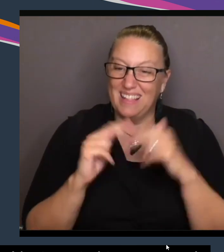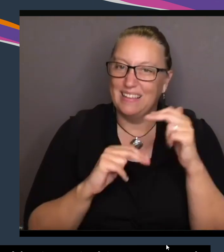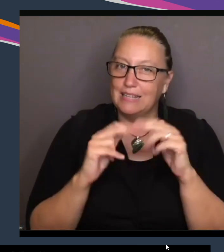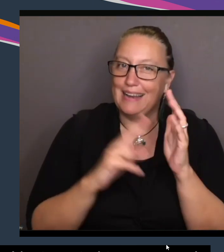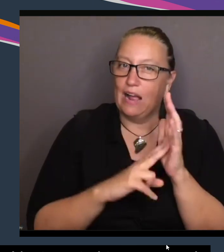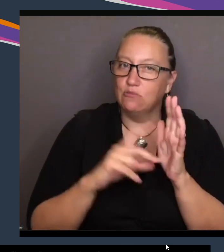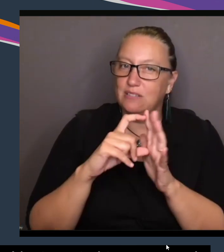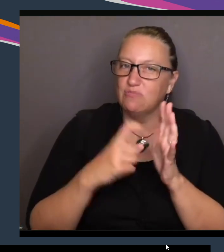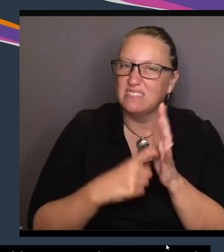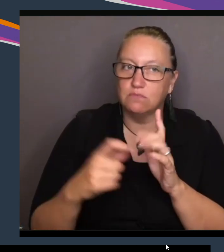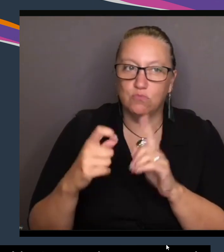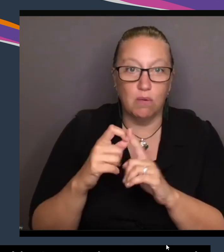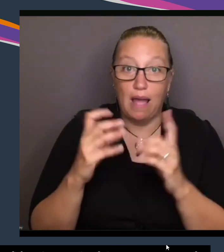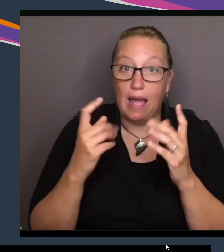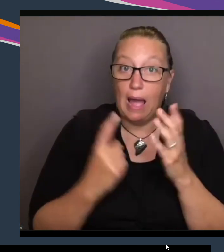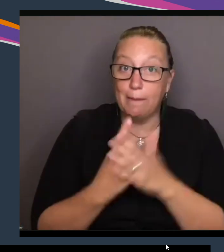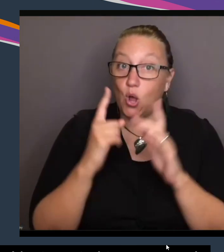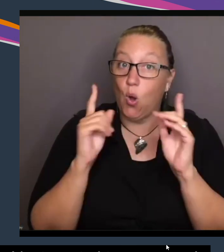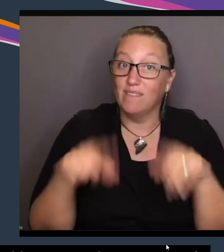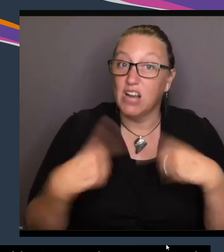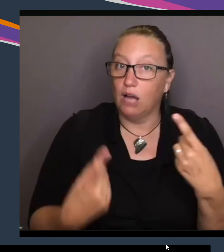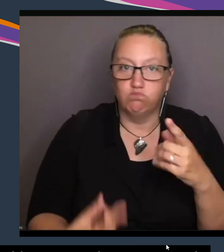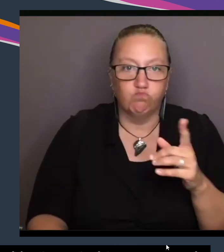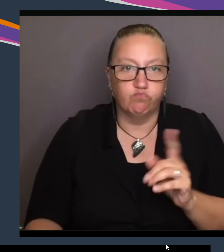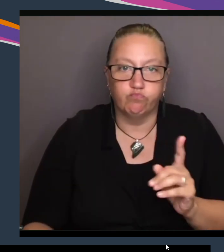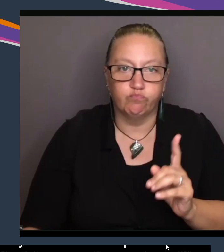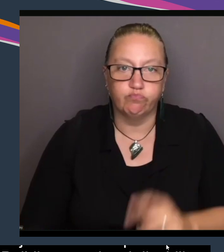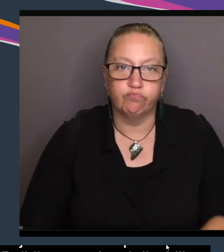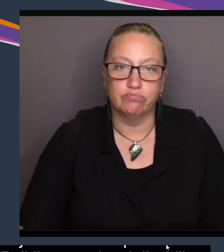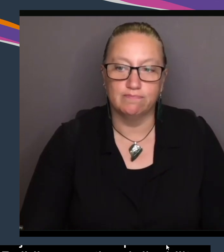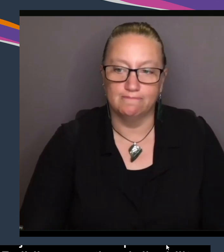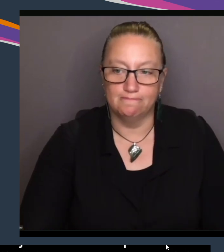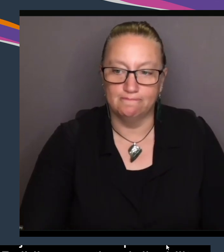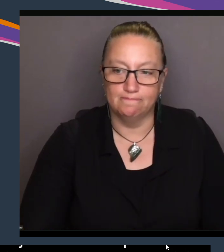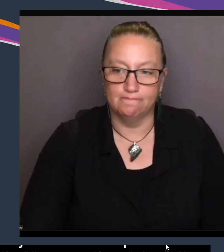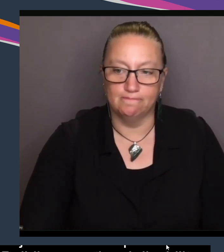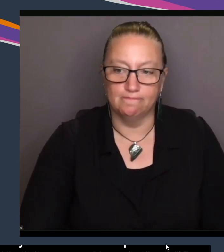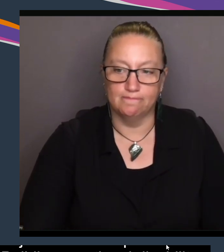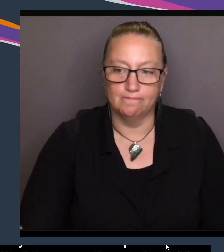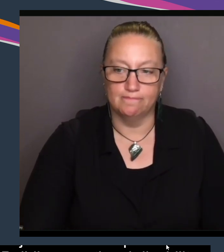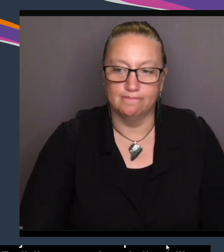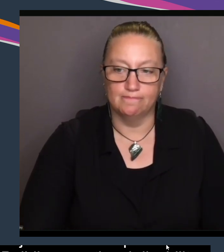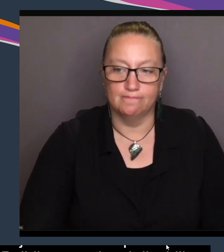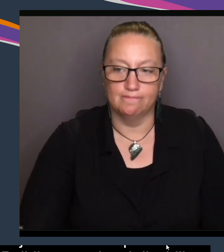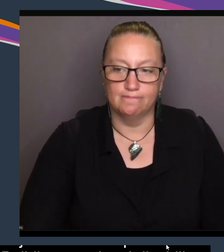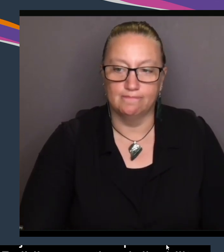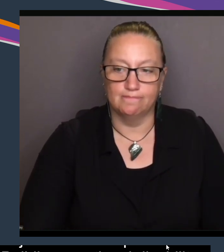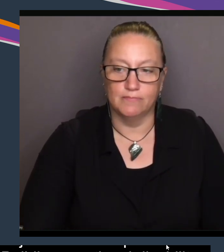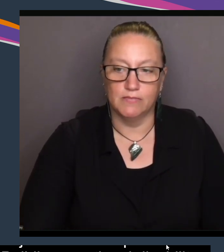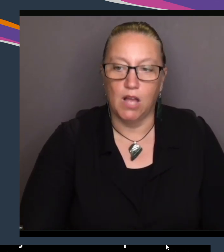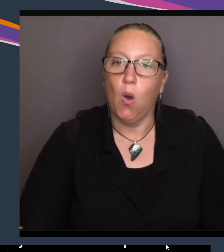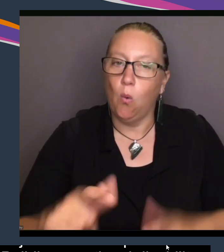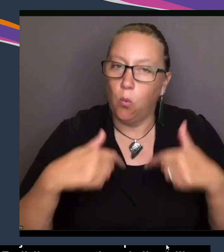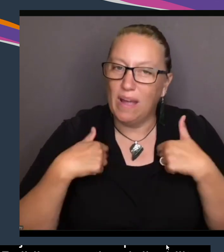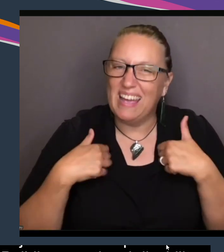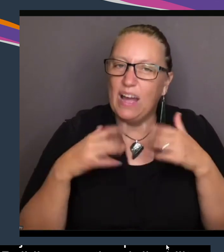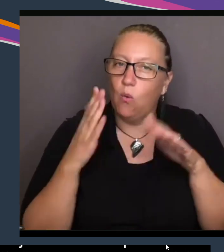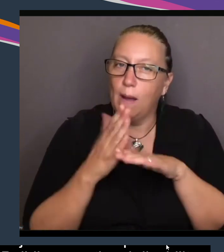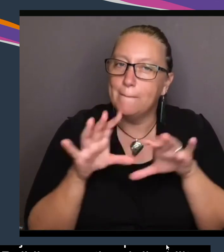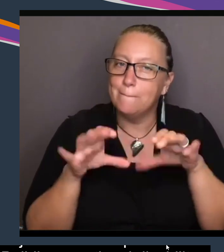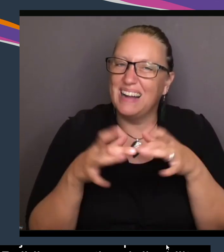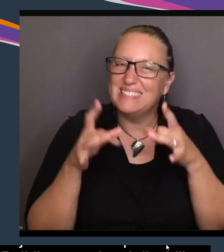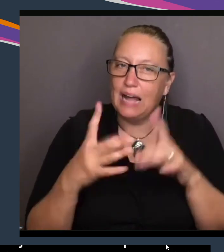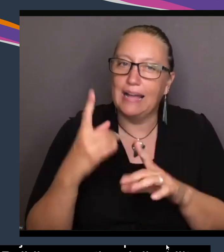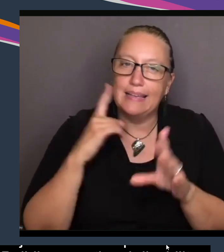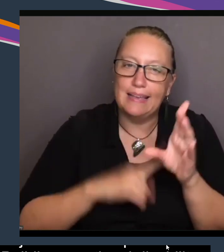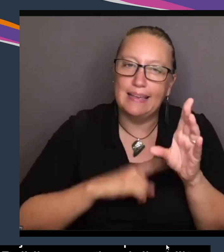Working Party was started many, many years ago. Now we're an independent organisation. It happens because people